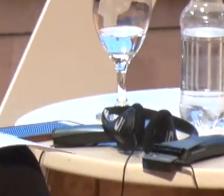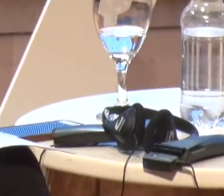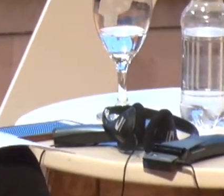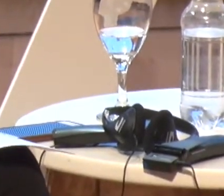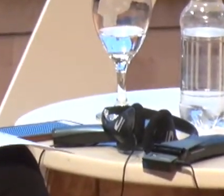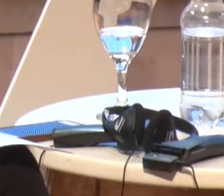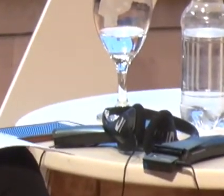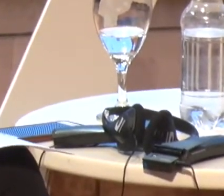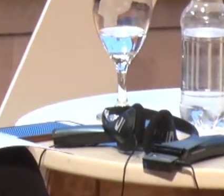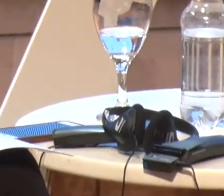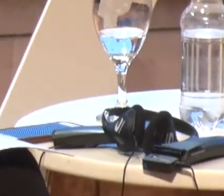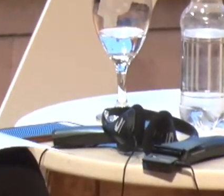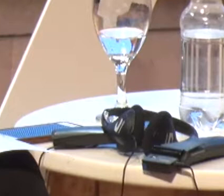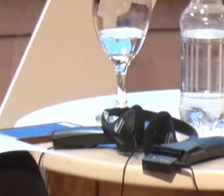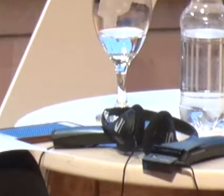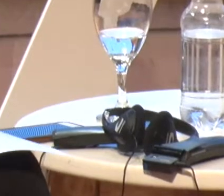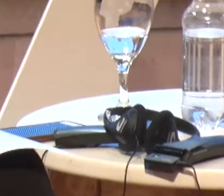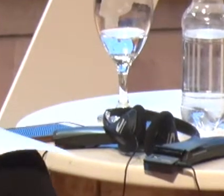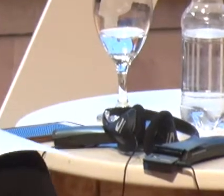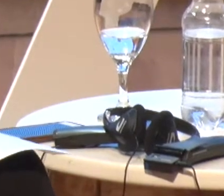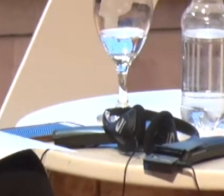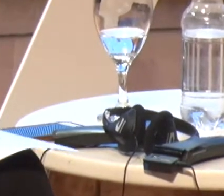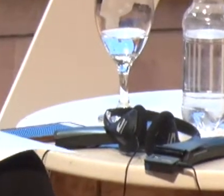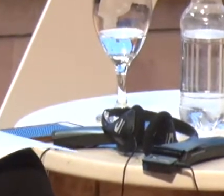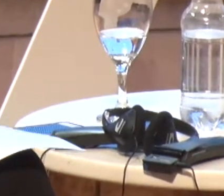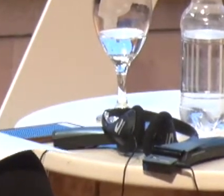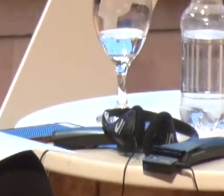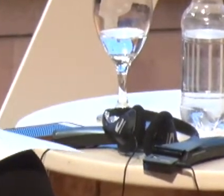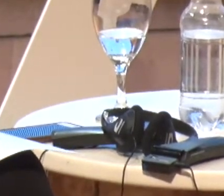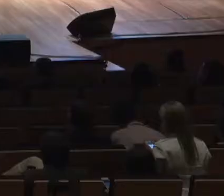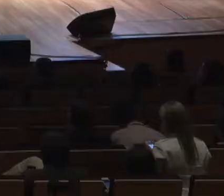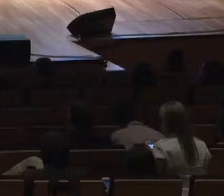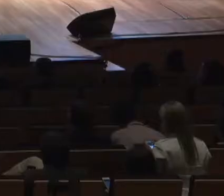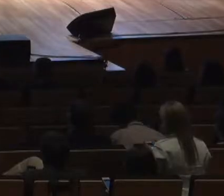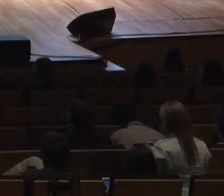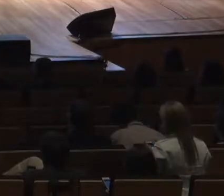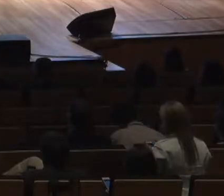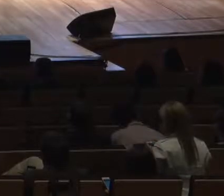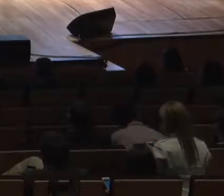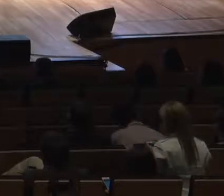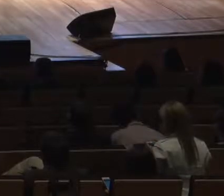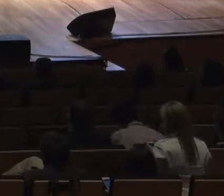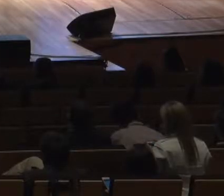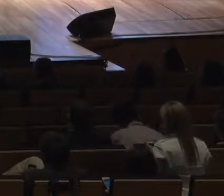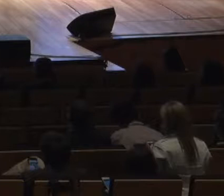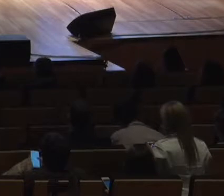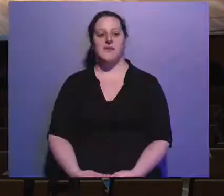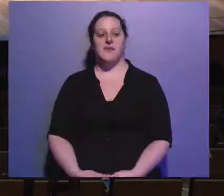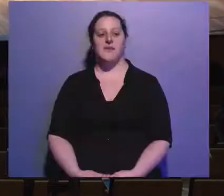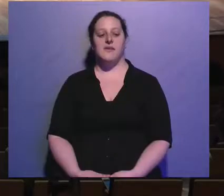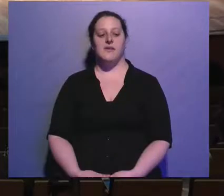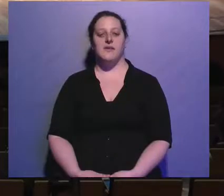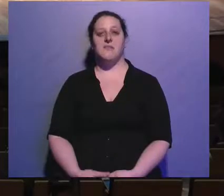How have governors or rulers responded to such transparency?